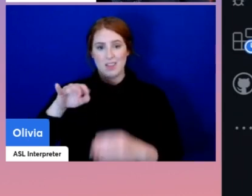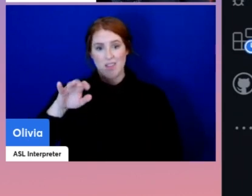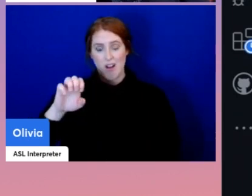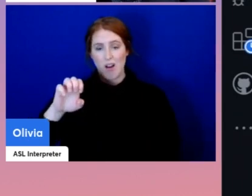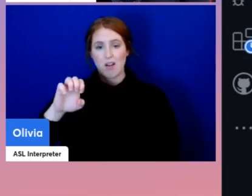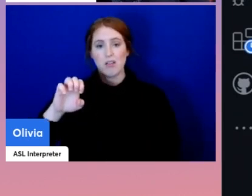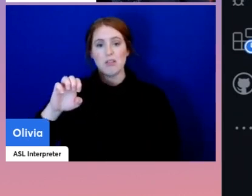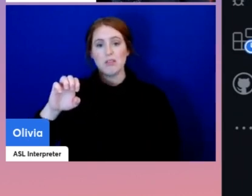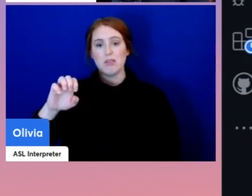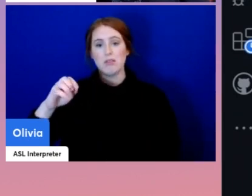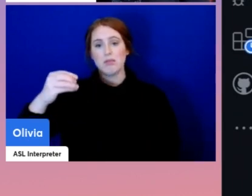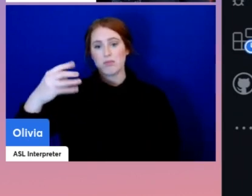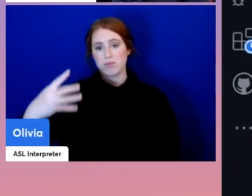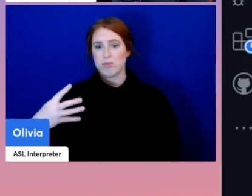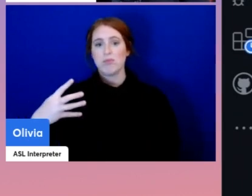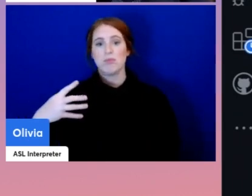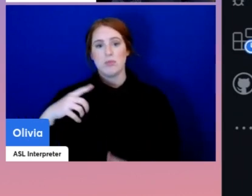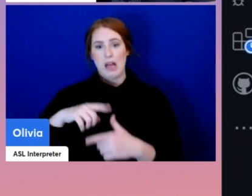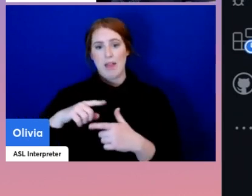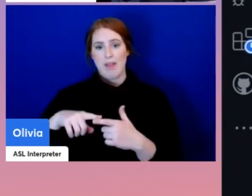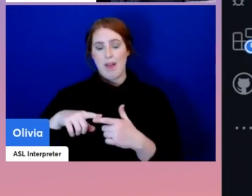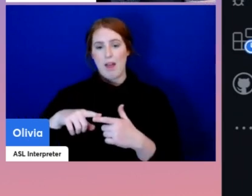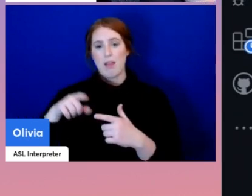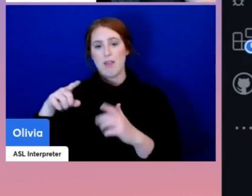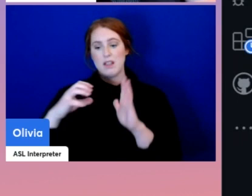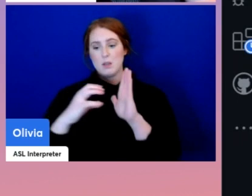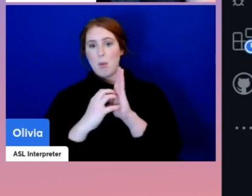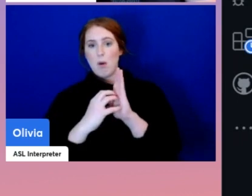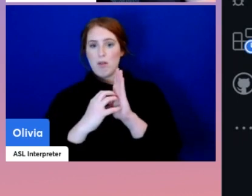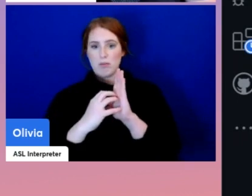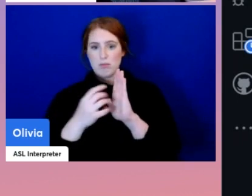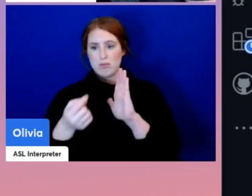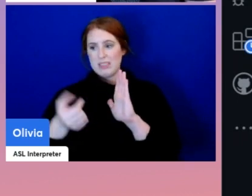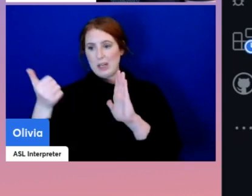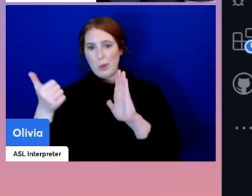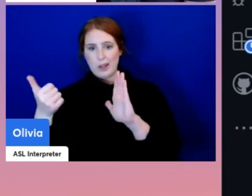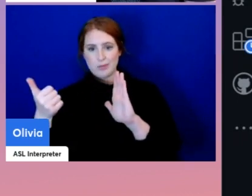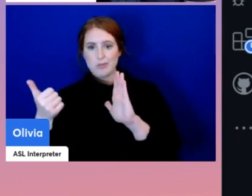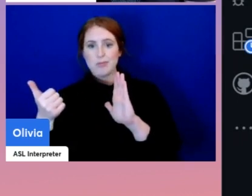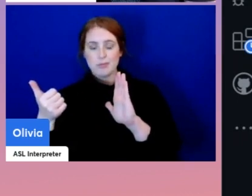and we take this part away, okay?